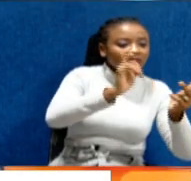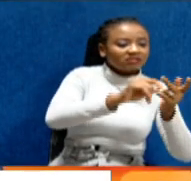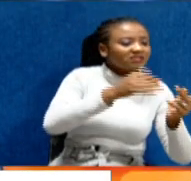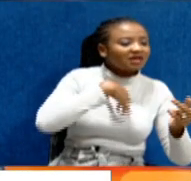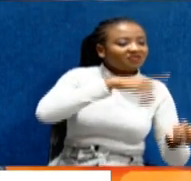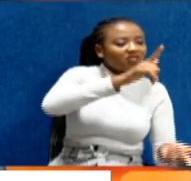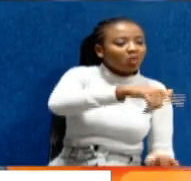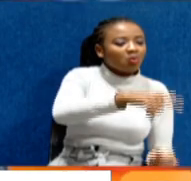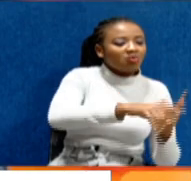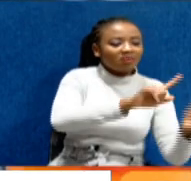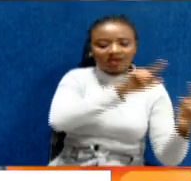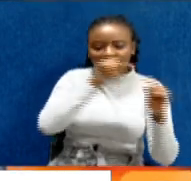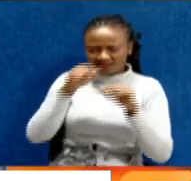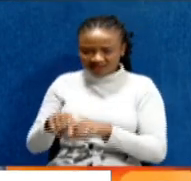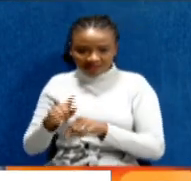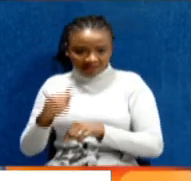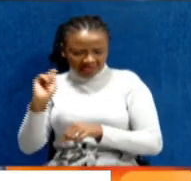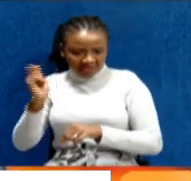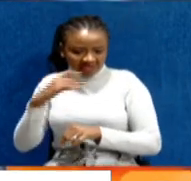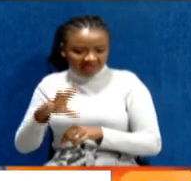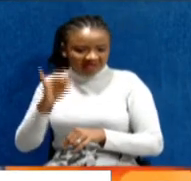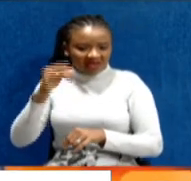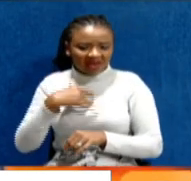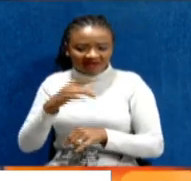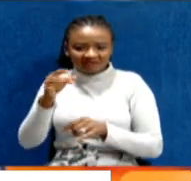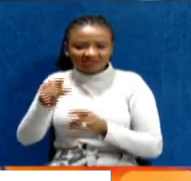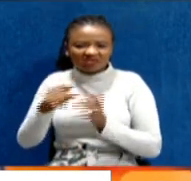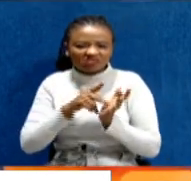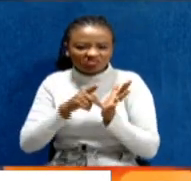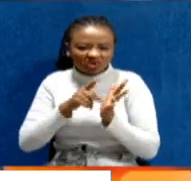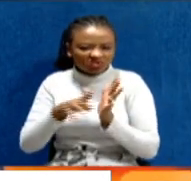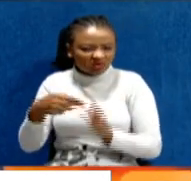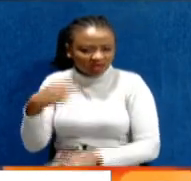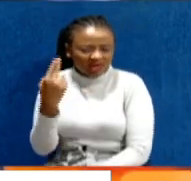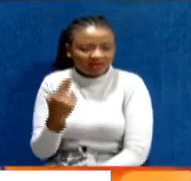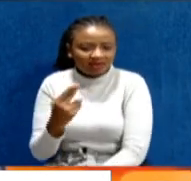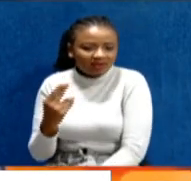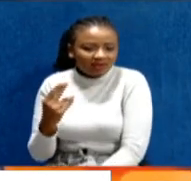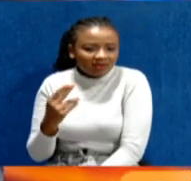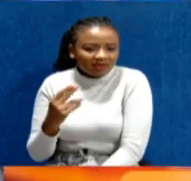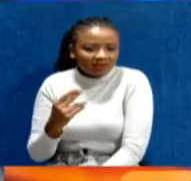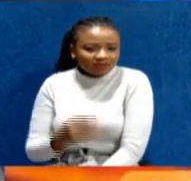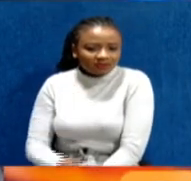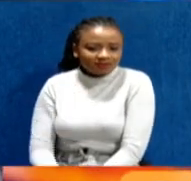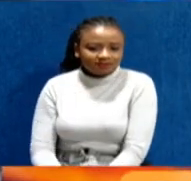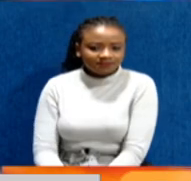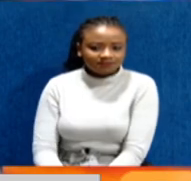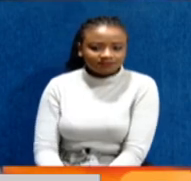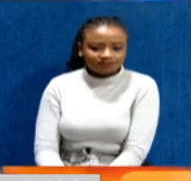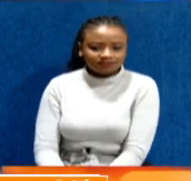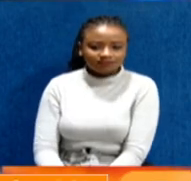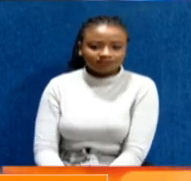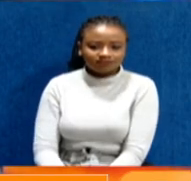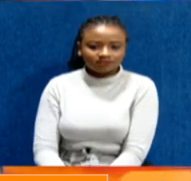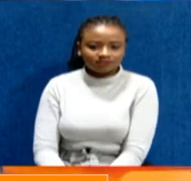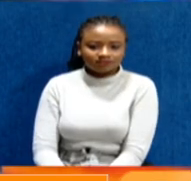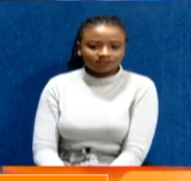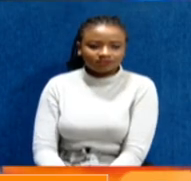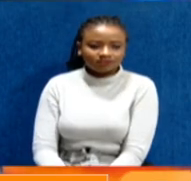Trevor. Yeah, we have policies, I think, but there are gaps. Yeah. The most of our arcing policy on this is